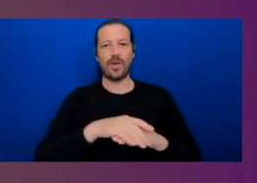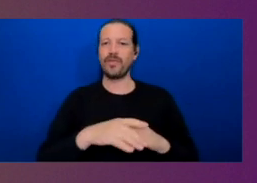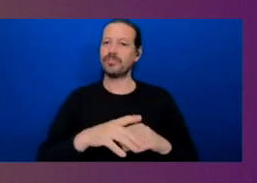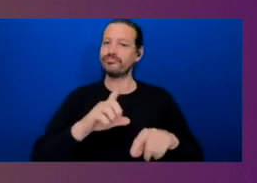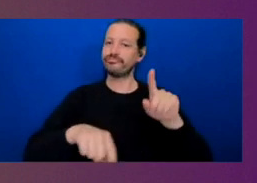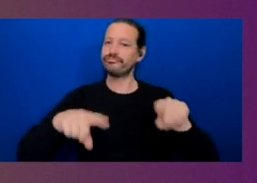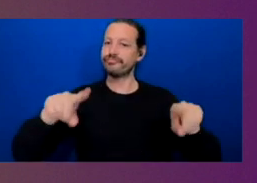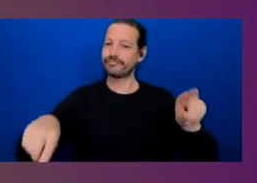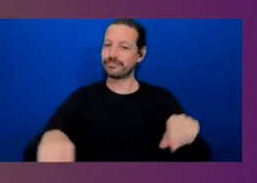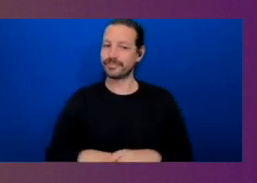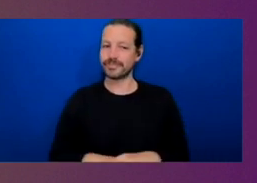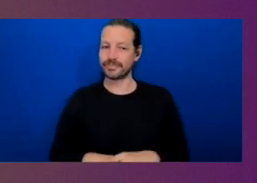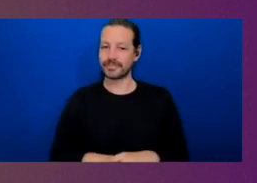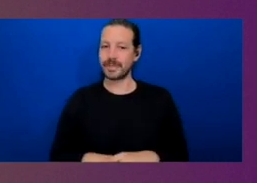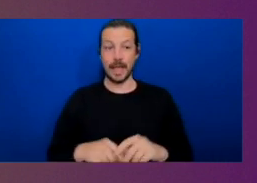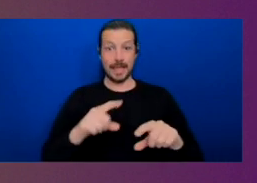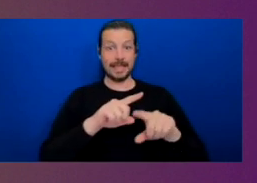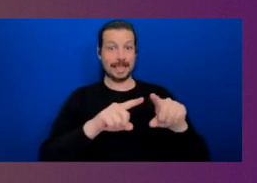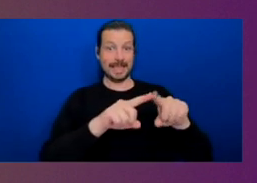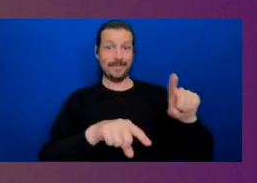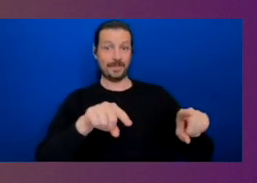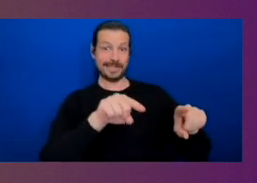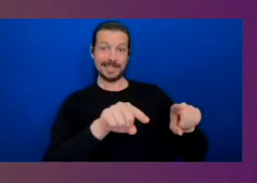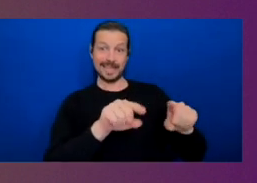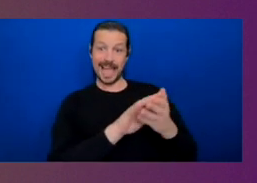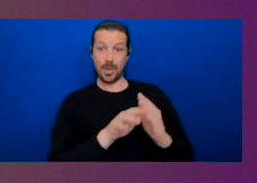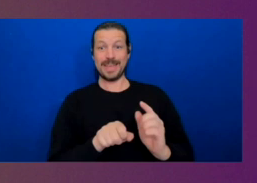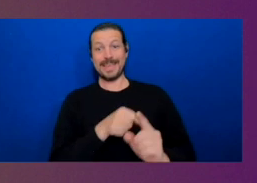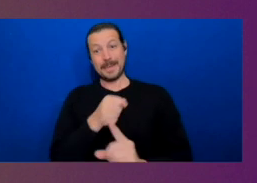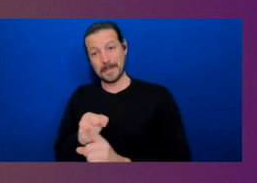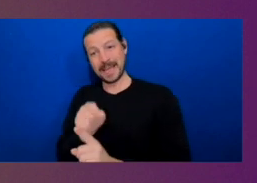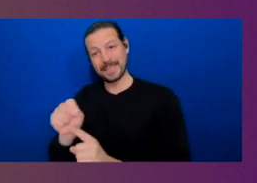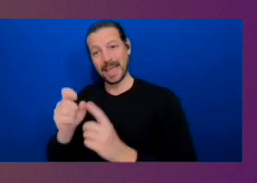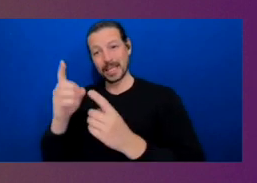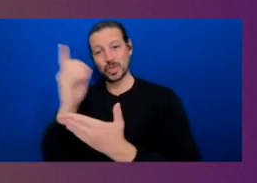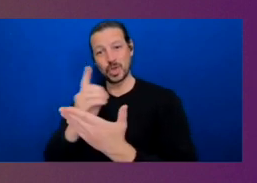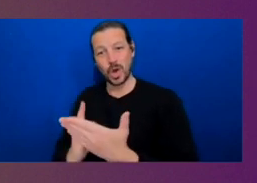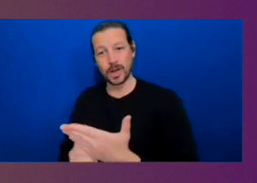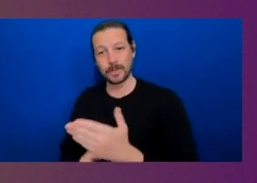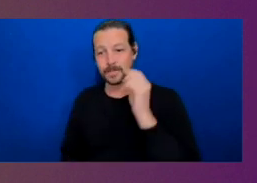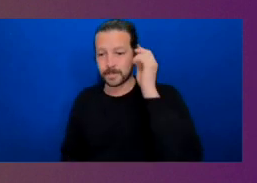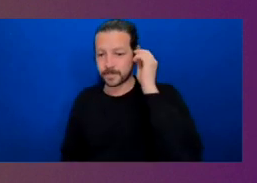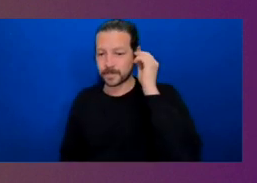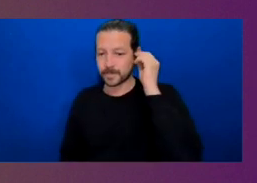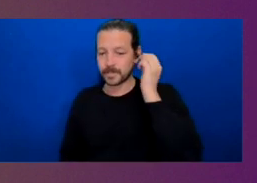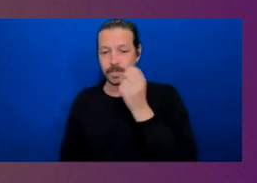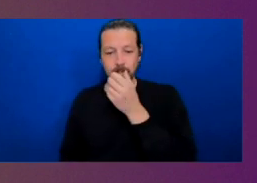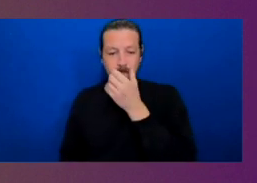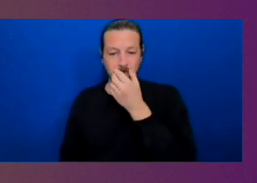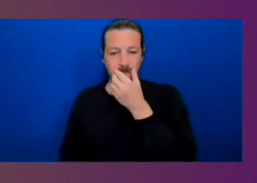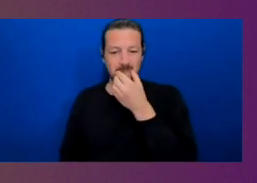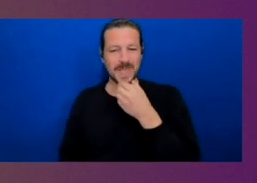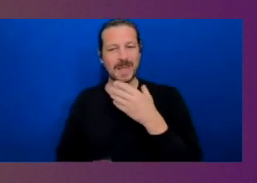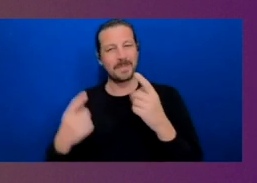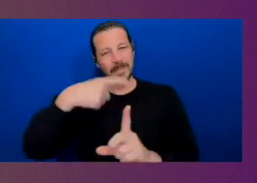that difference is going to impact the design that they're creating, so that, and also to lower the bar on